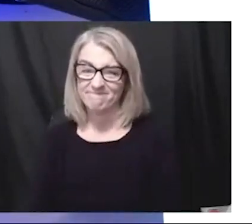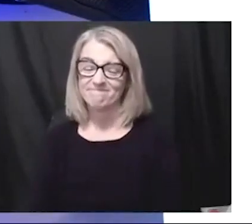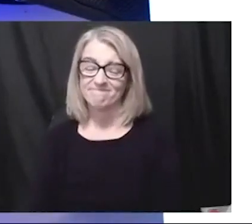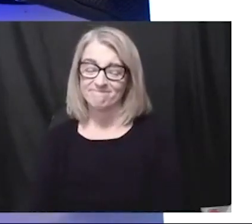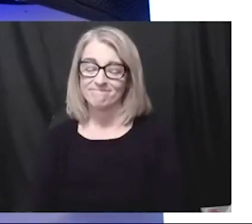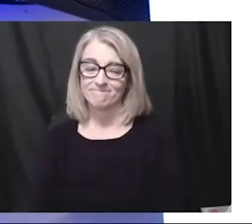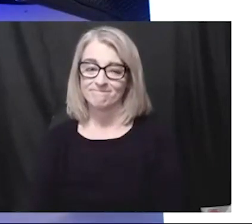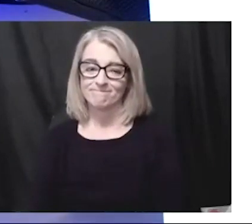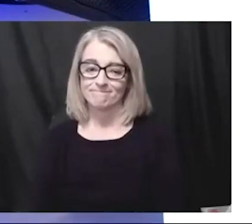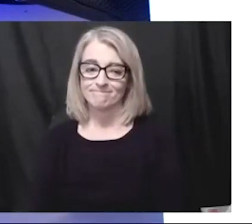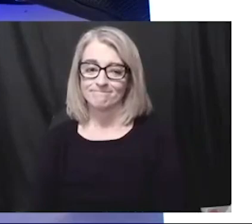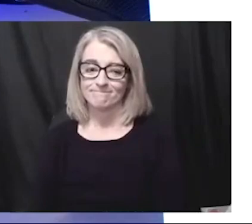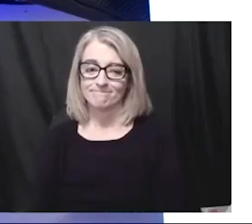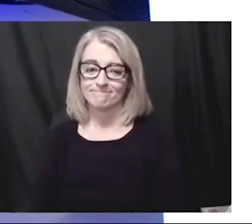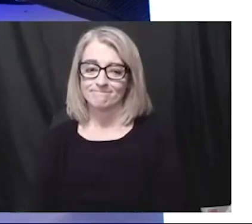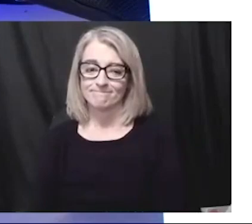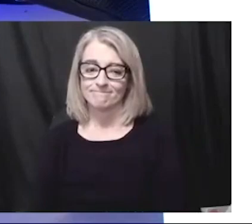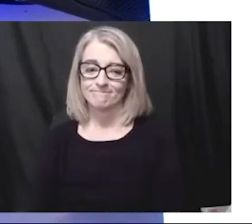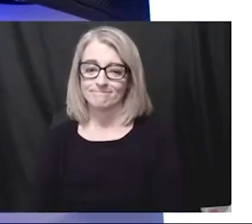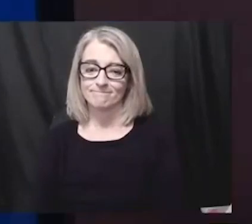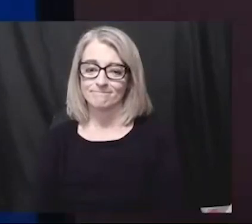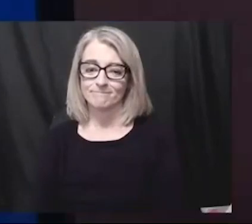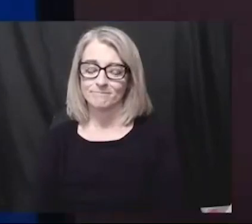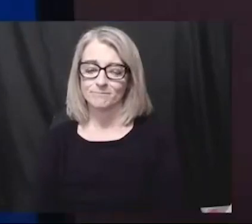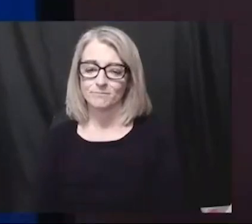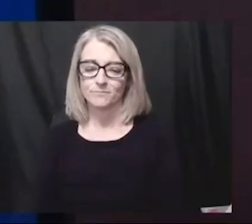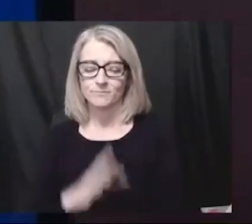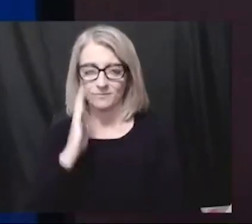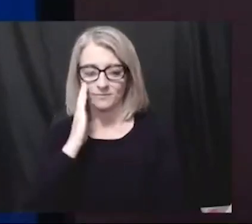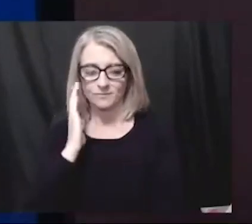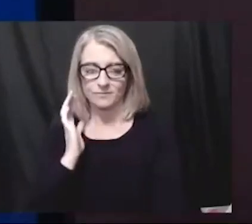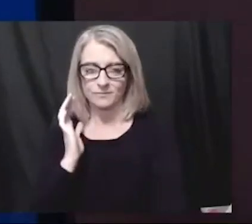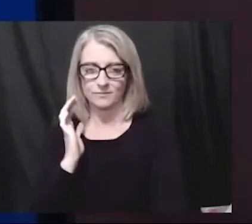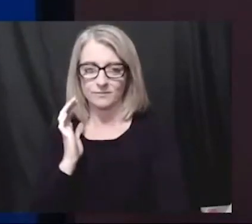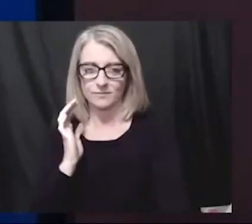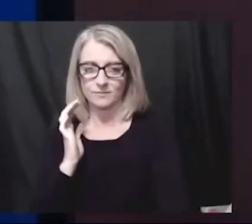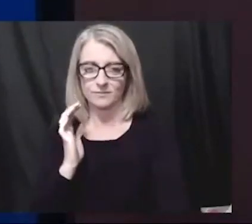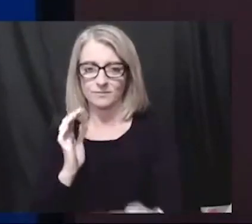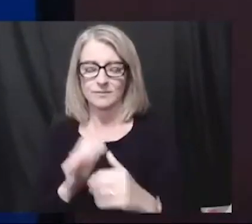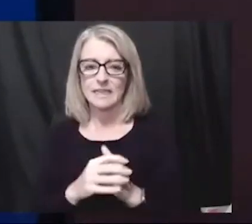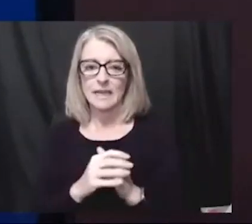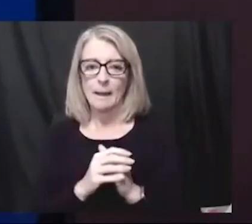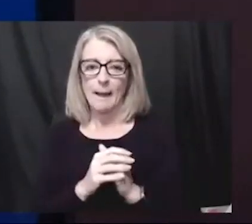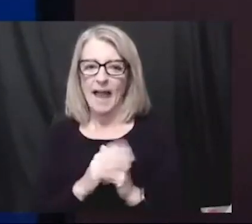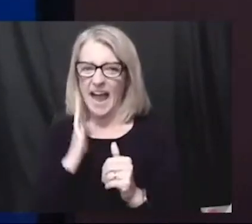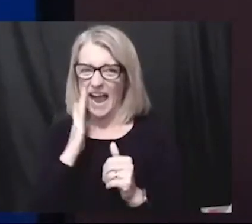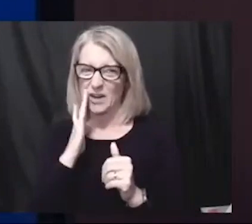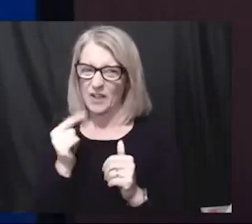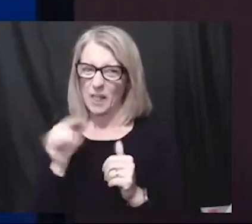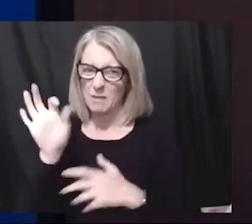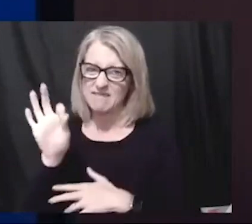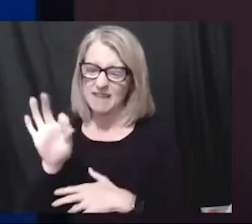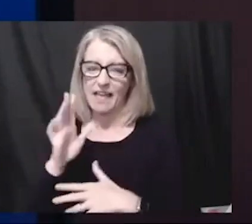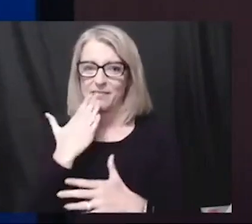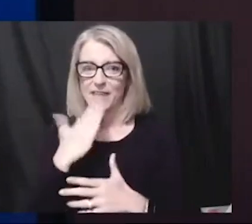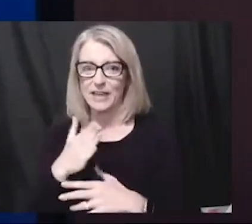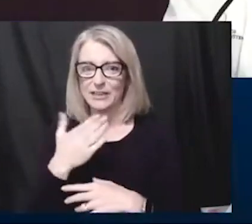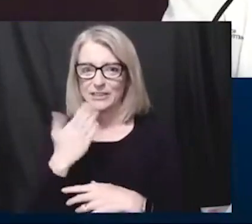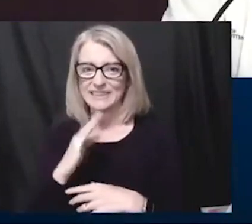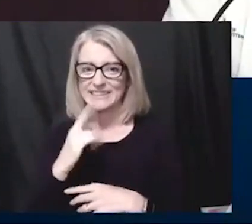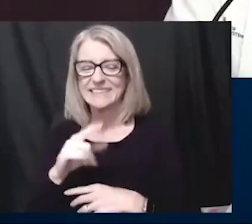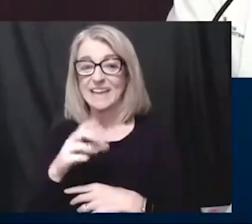the other side of that? You may say, I'm not going to get vaccinated. This disease isn't real, until you get sick. We really haven't had